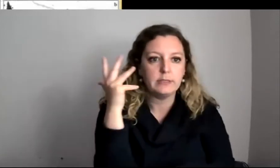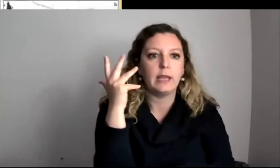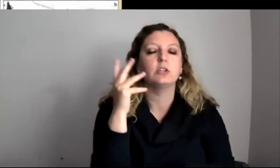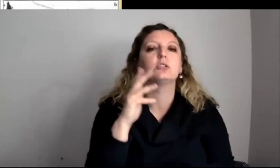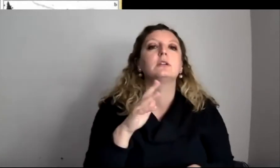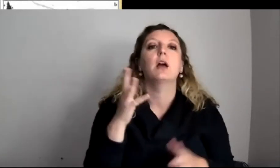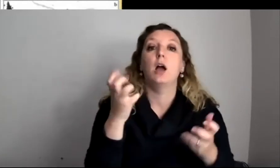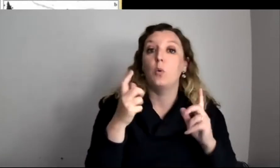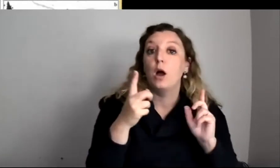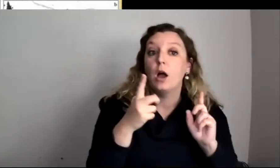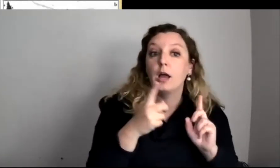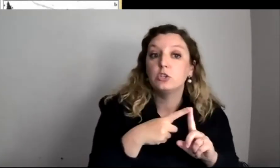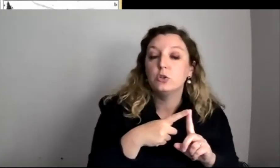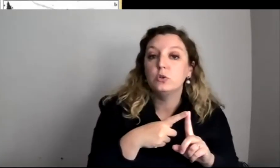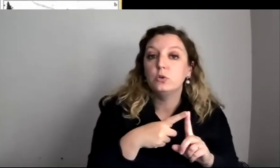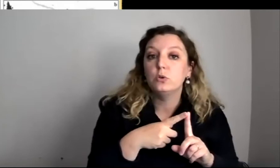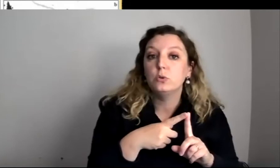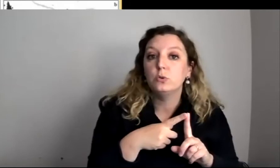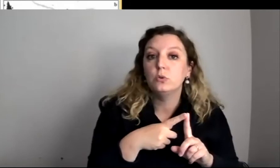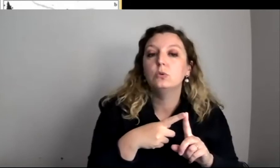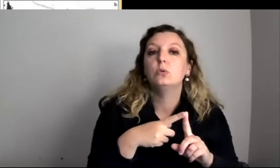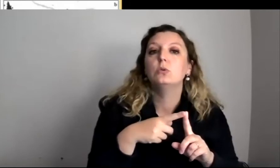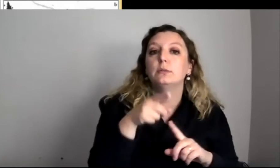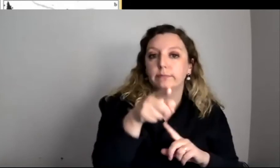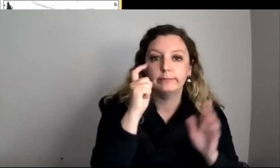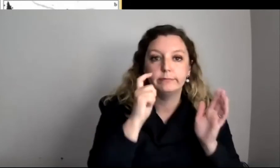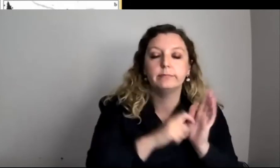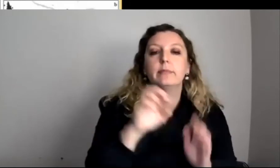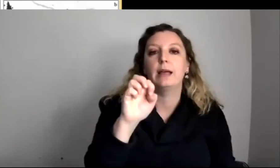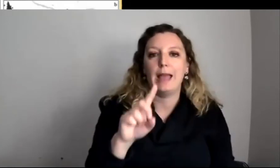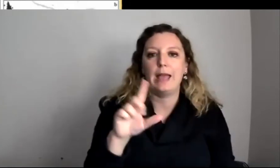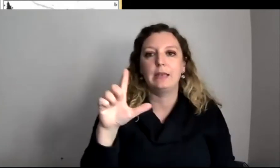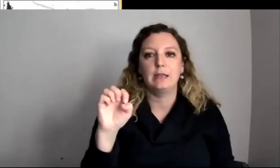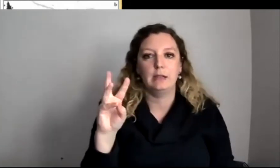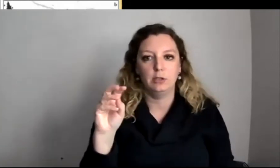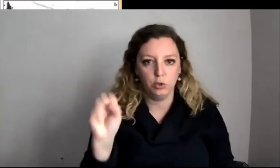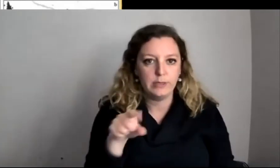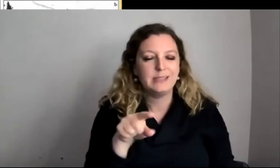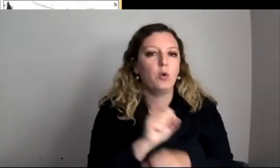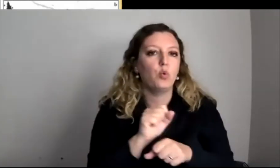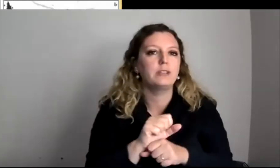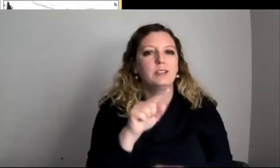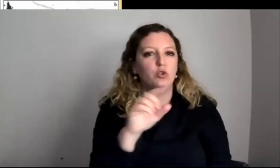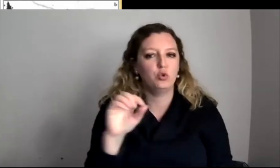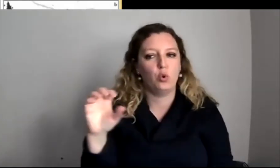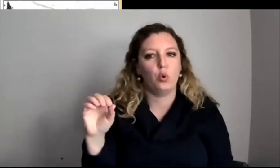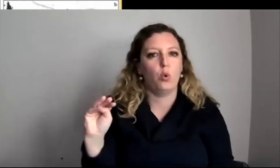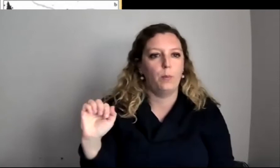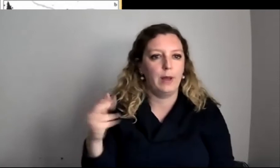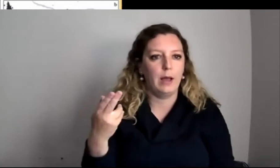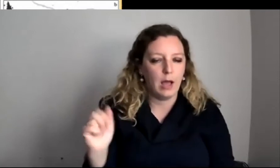shout out too. So this is Ed Lewis. He is at the Henry Dorley Zoo in Omaha, and he and his